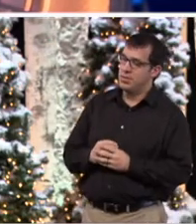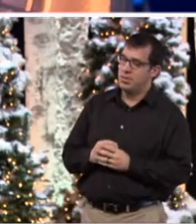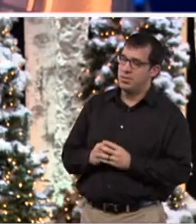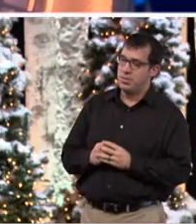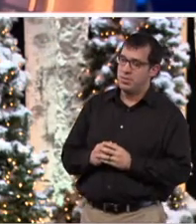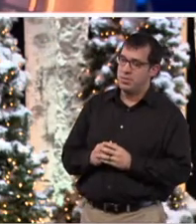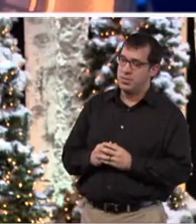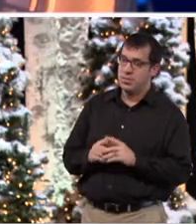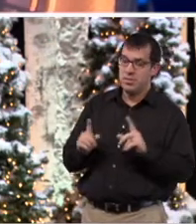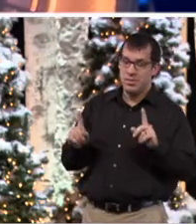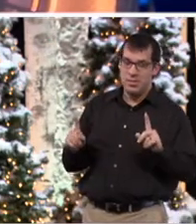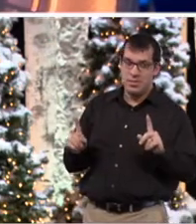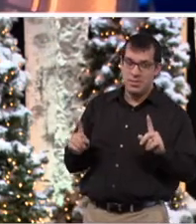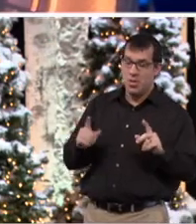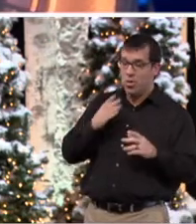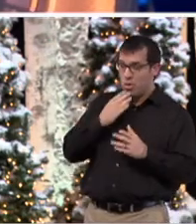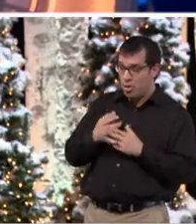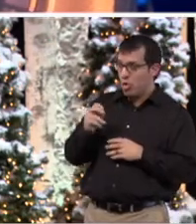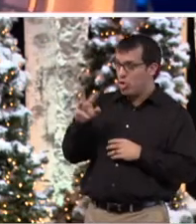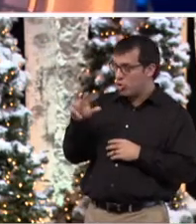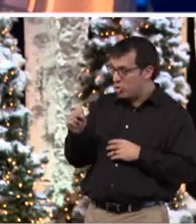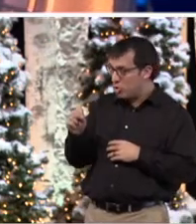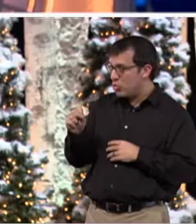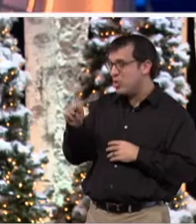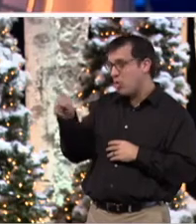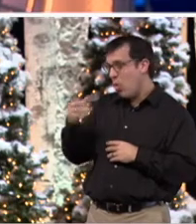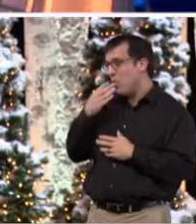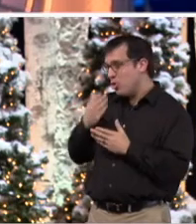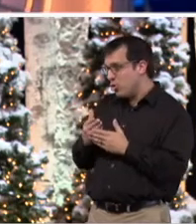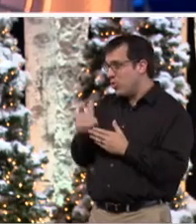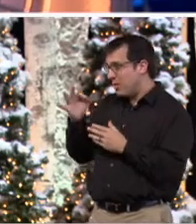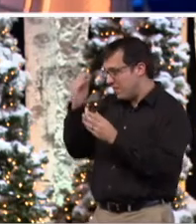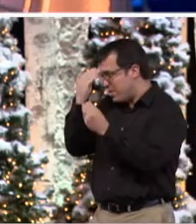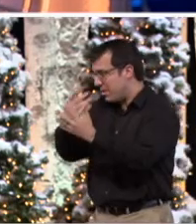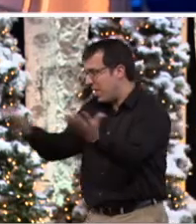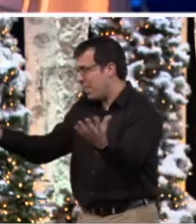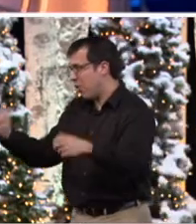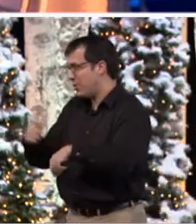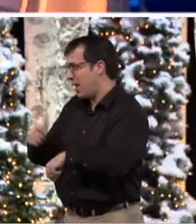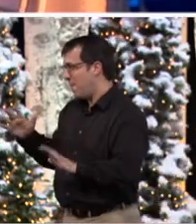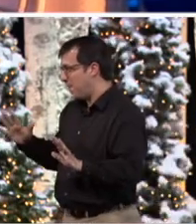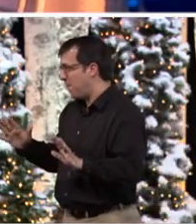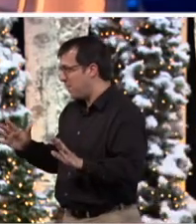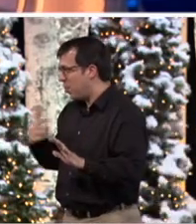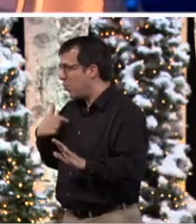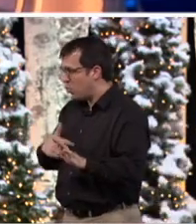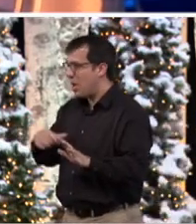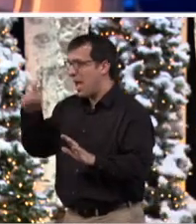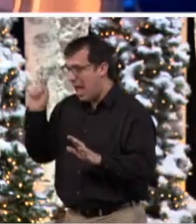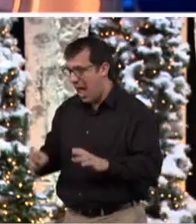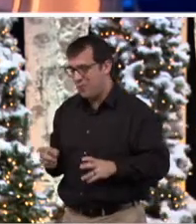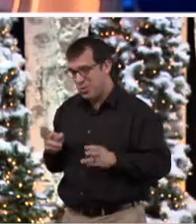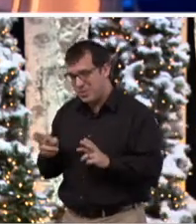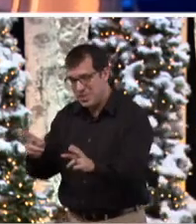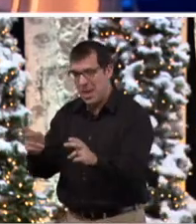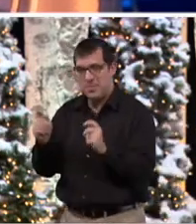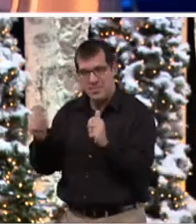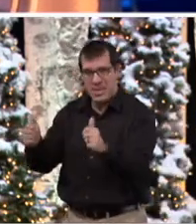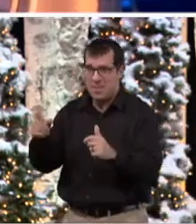The good news is only good news if it gets there in time. We have to speed everything